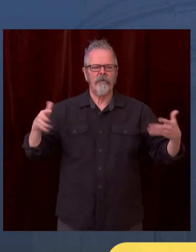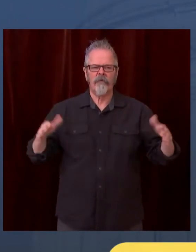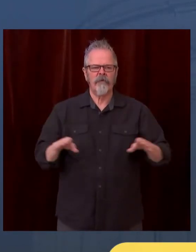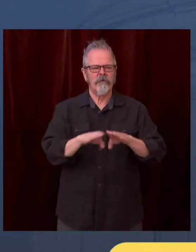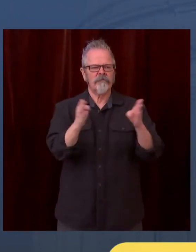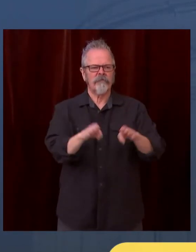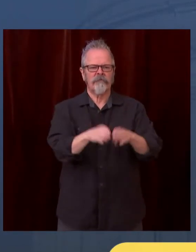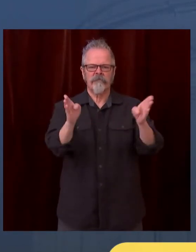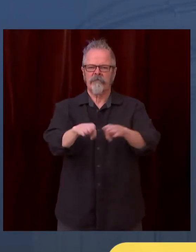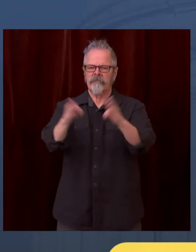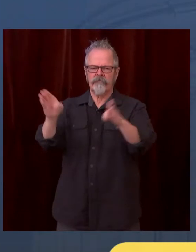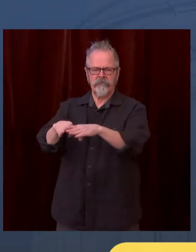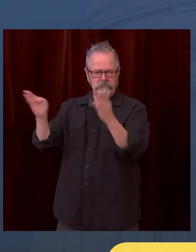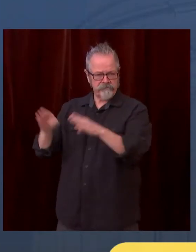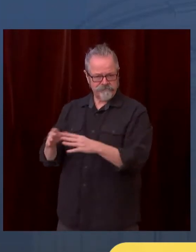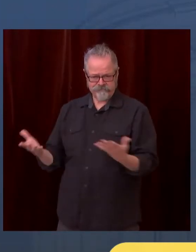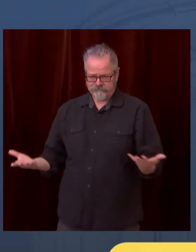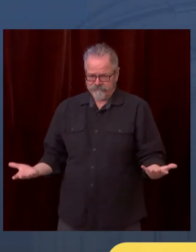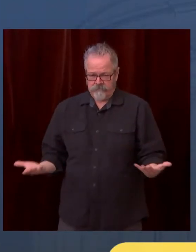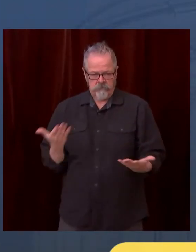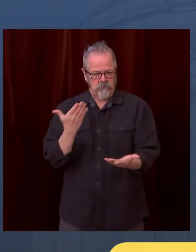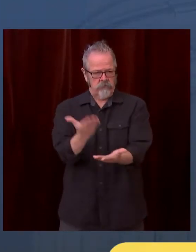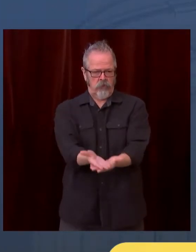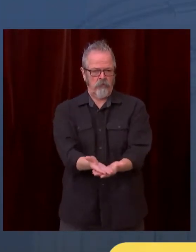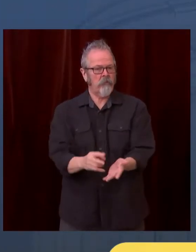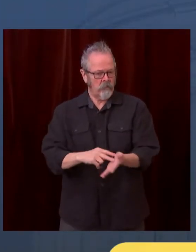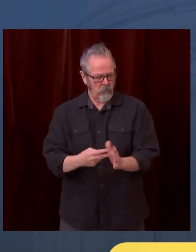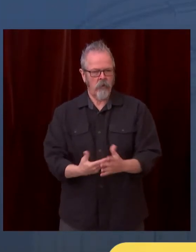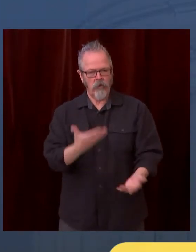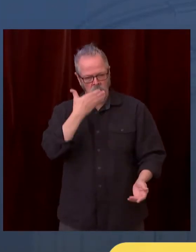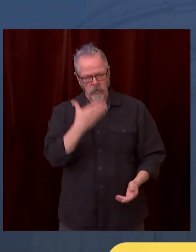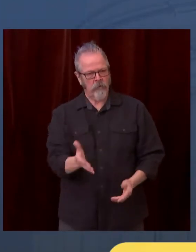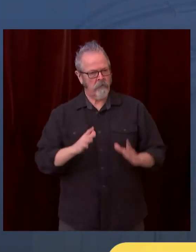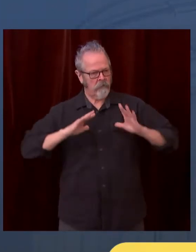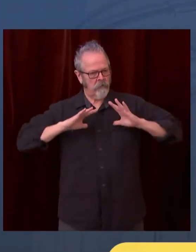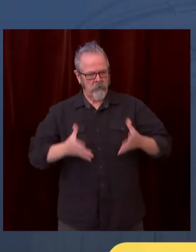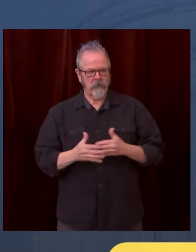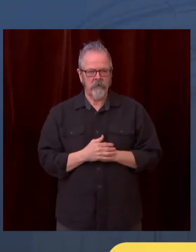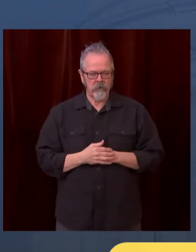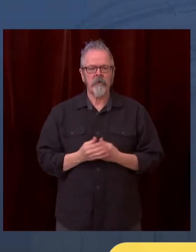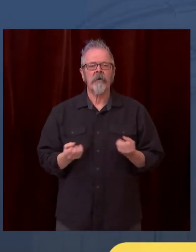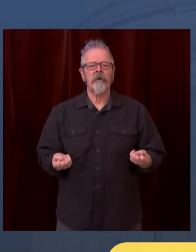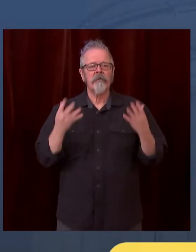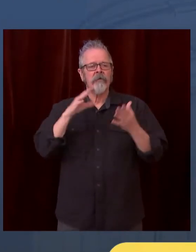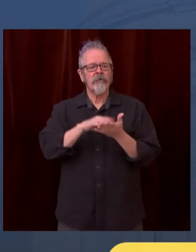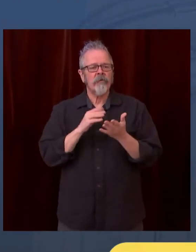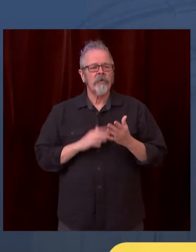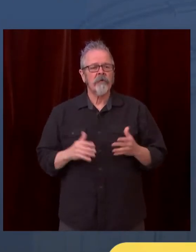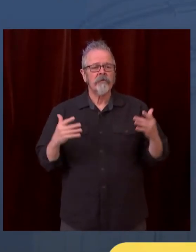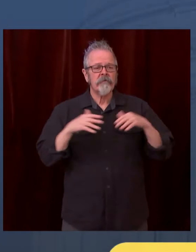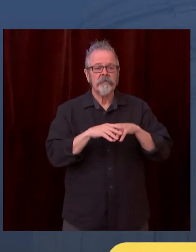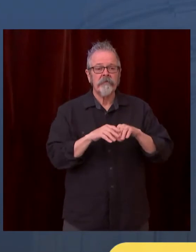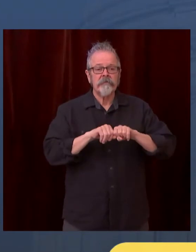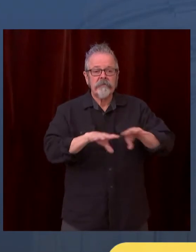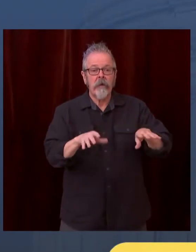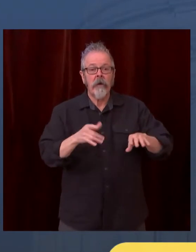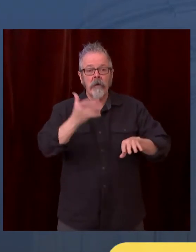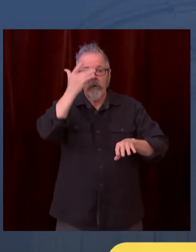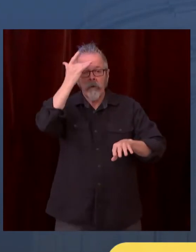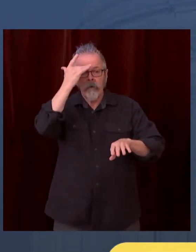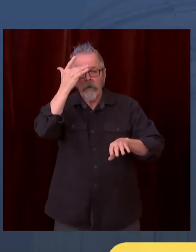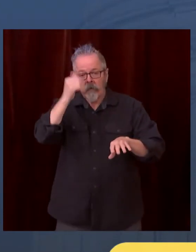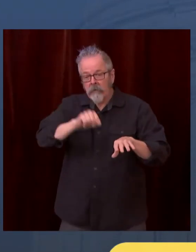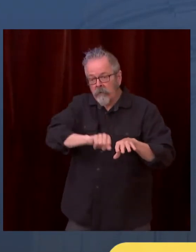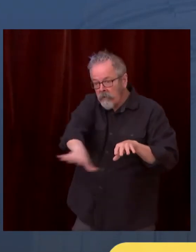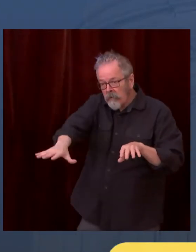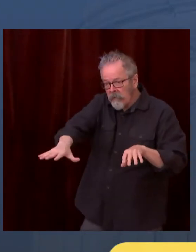that our children are actually safer while they're in school than when they're on the outside. So we have,